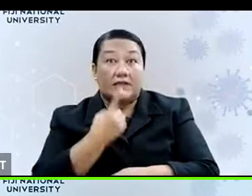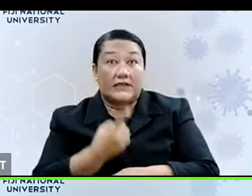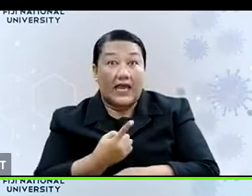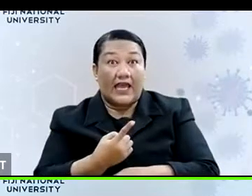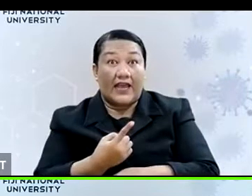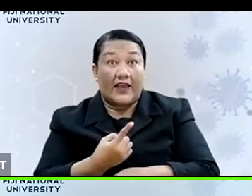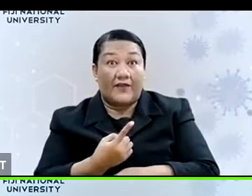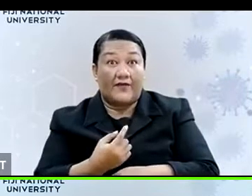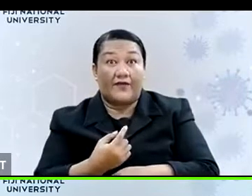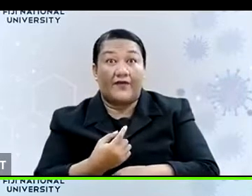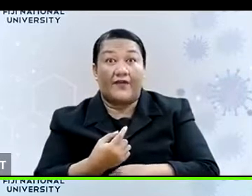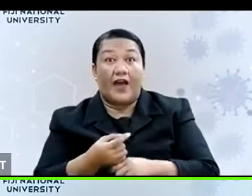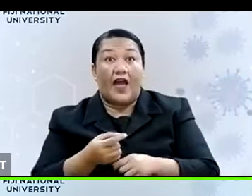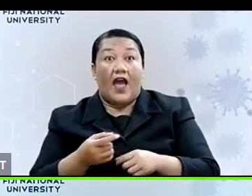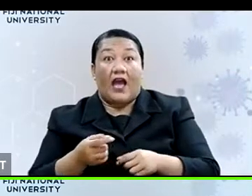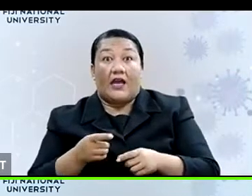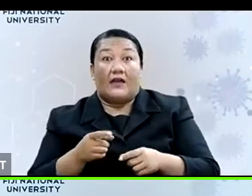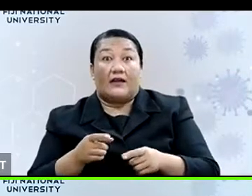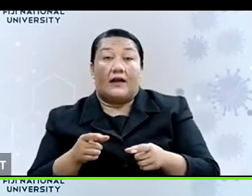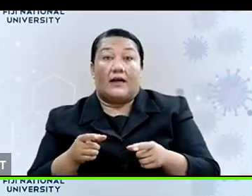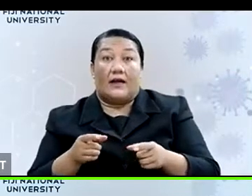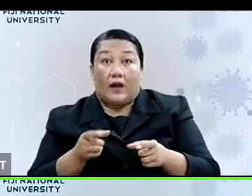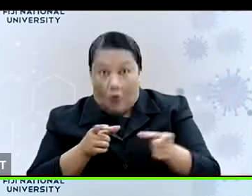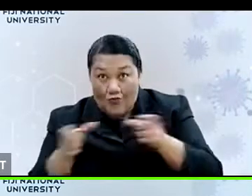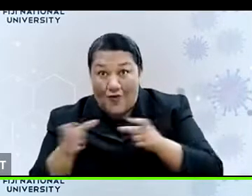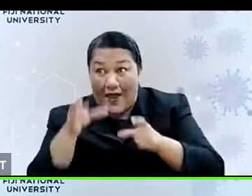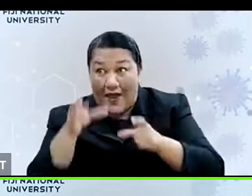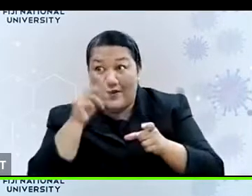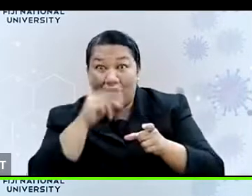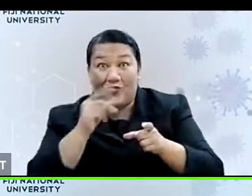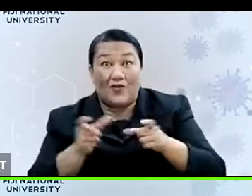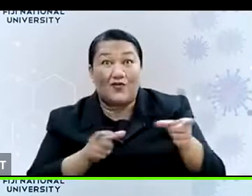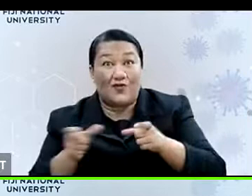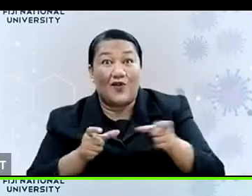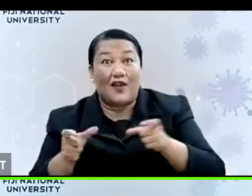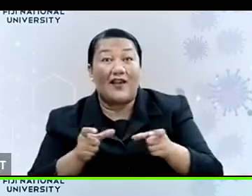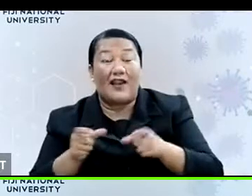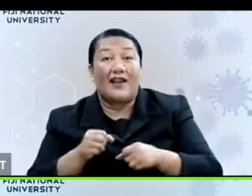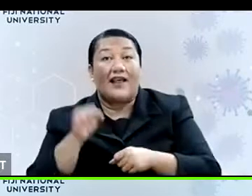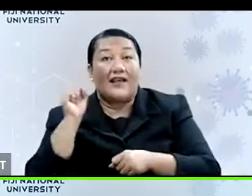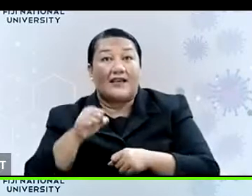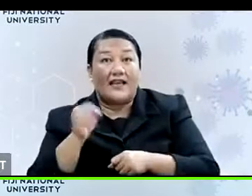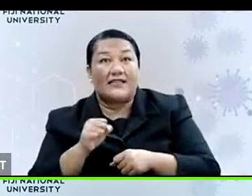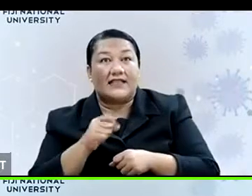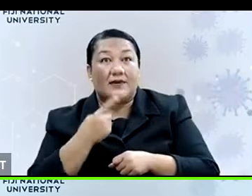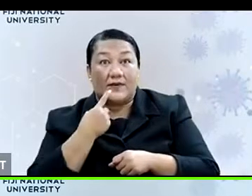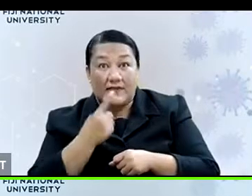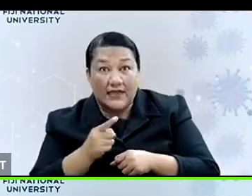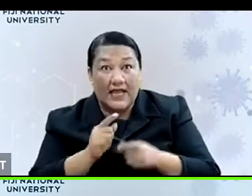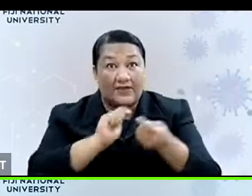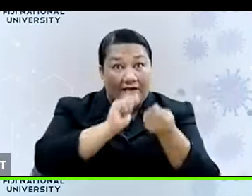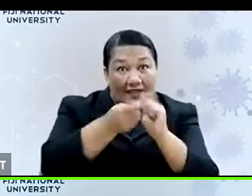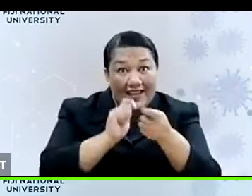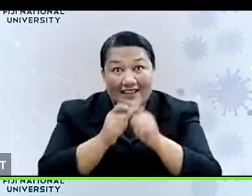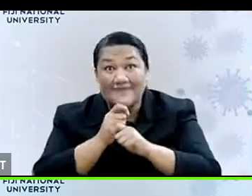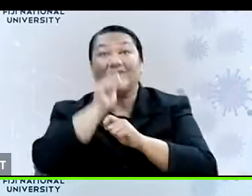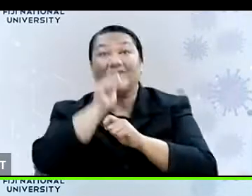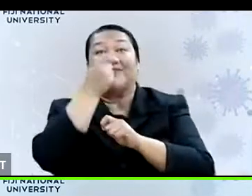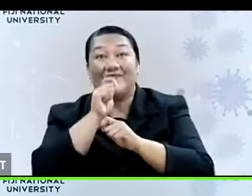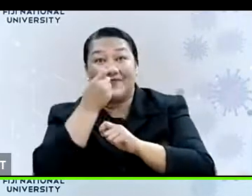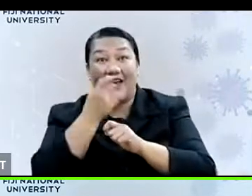under control and as we're sampling in the community, that we see that their test positivity